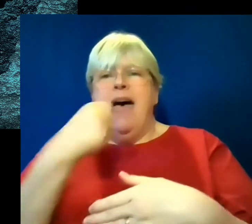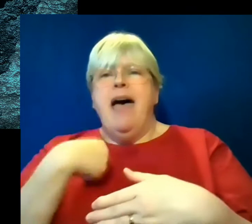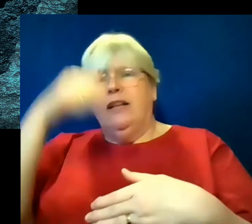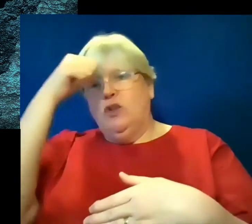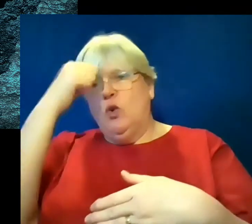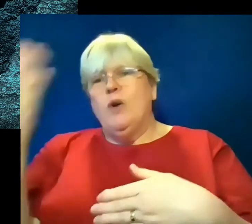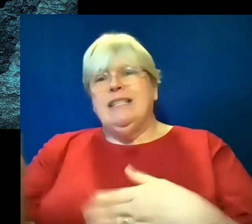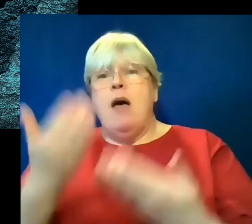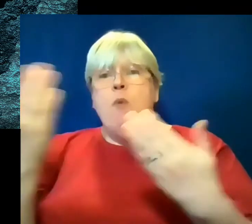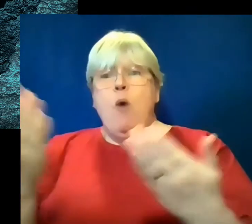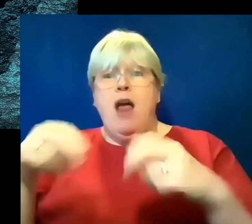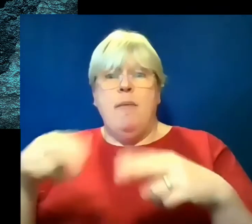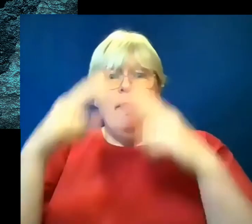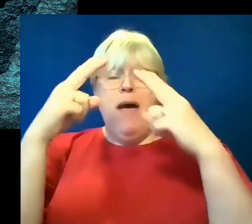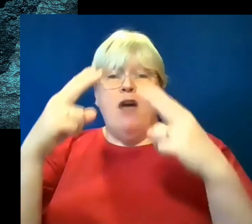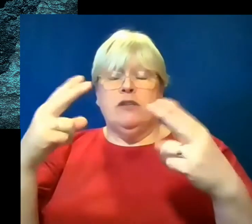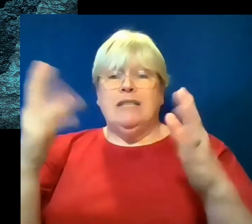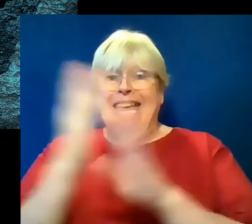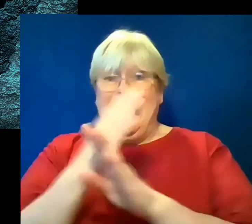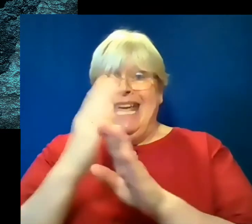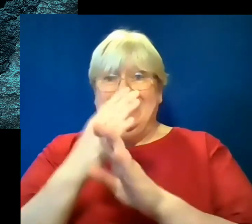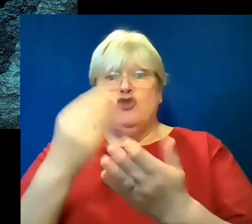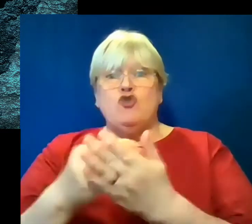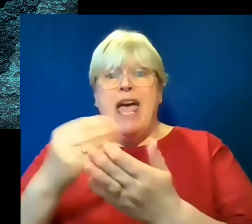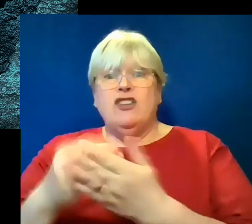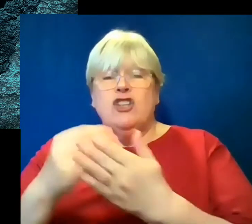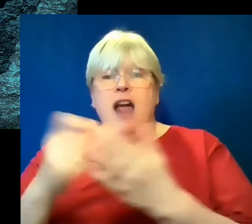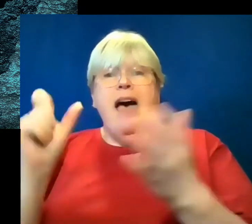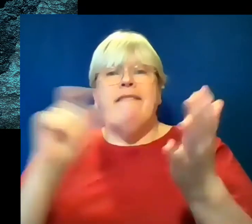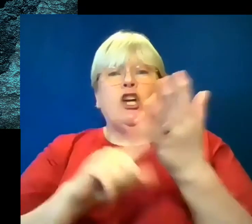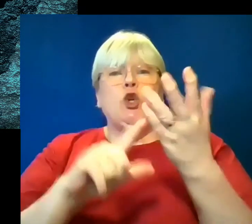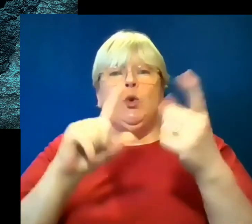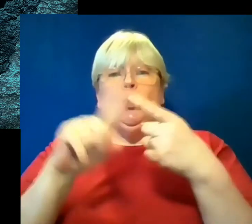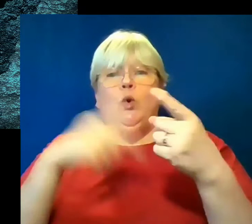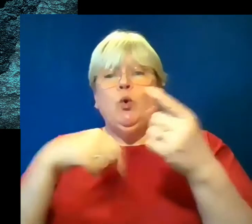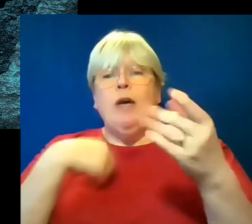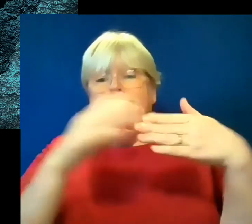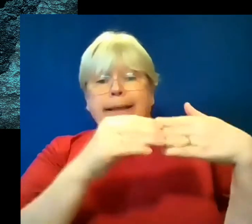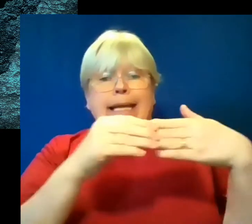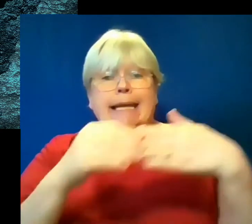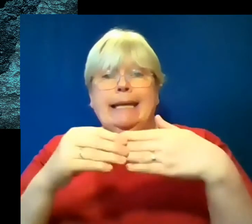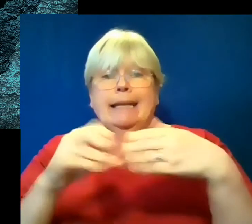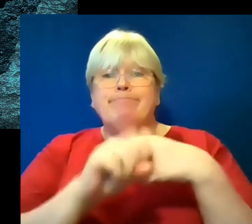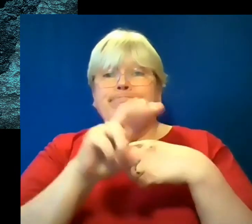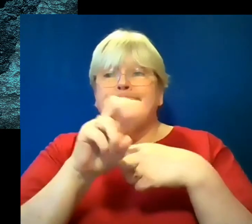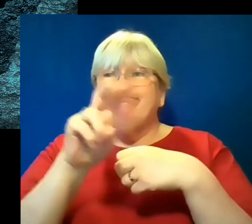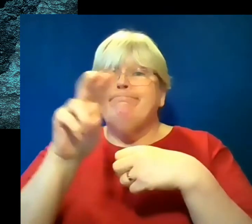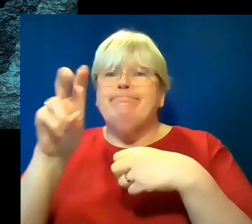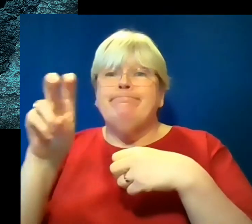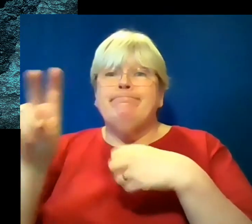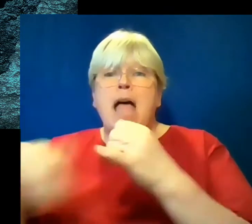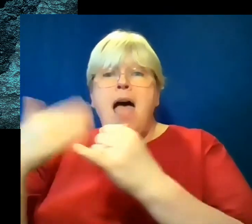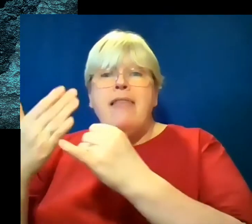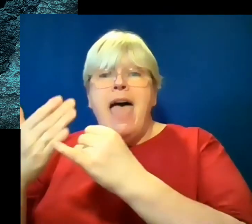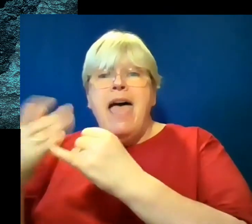treasure beyond your wildest dreams, and that there are clues leading from place to place, and at the end there will be the treasure. But if